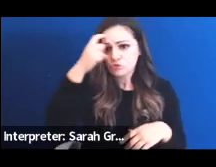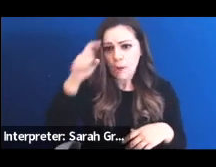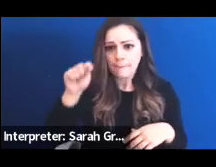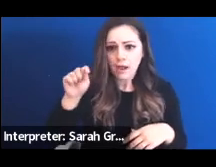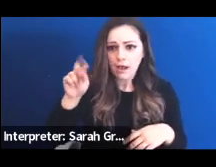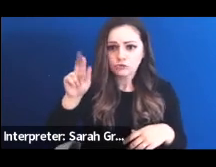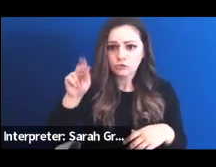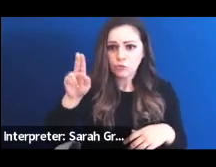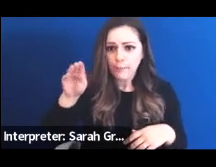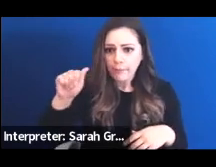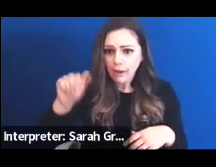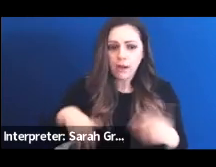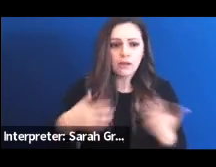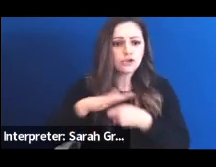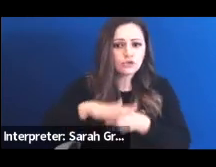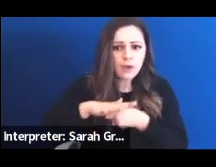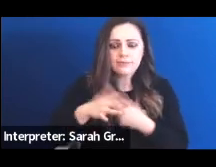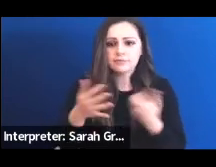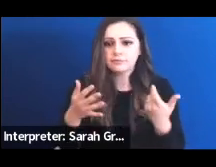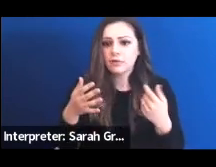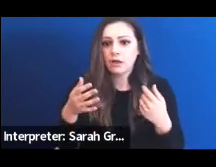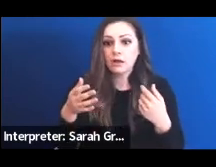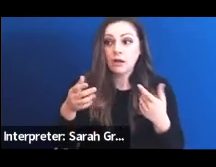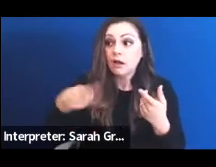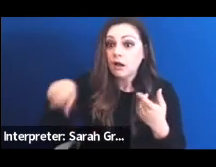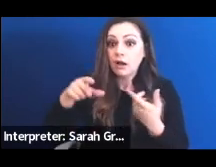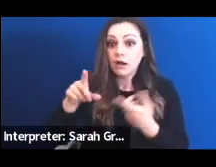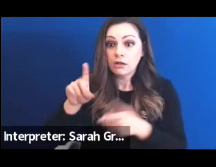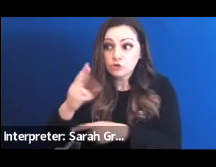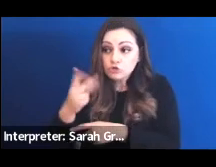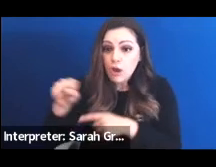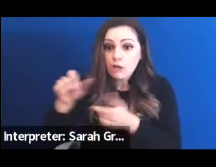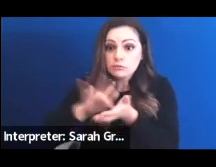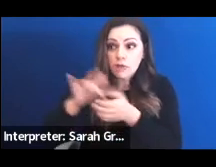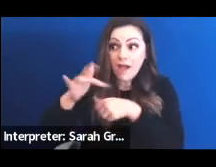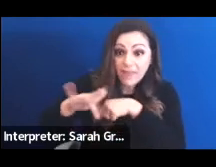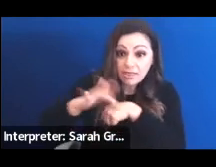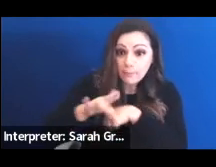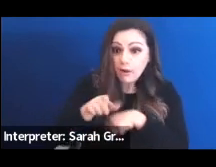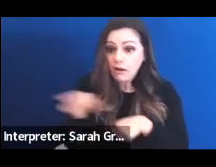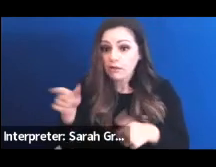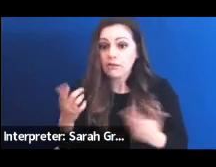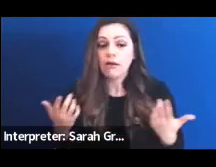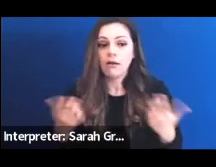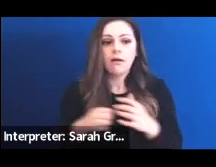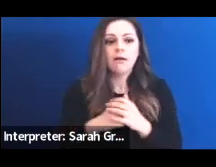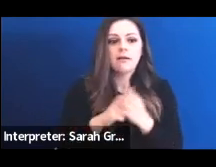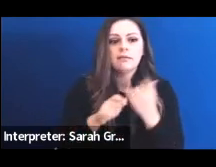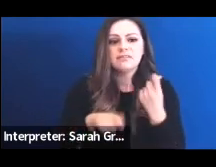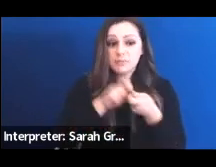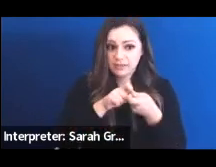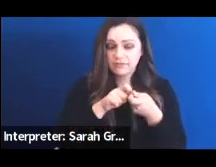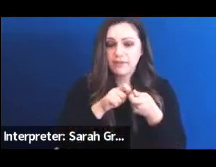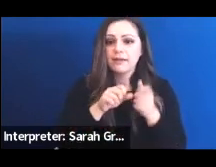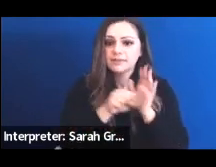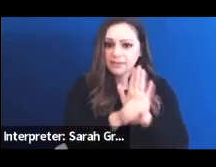know, the availability of substances, all sorts of other things that can trigger it. There's specific signs and symptoms. And in the case